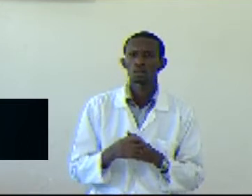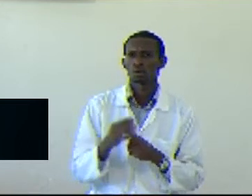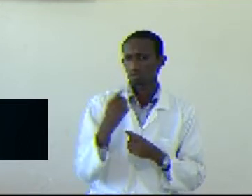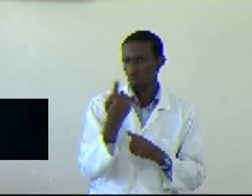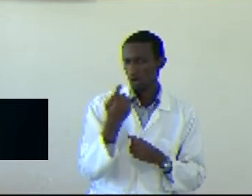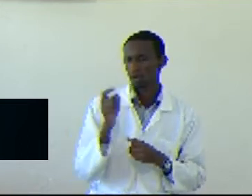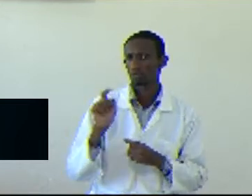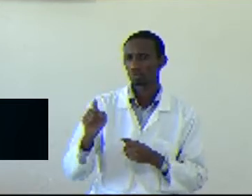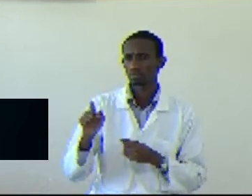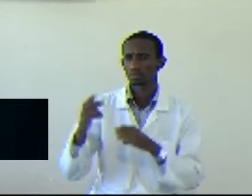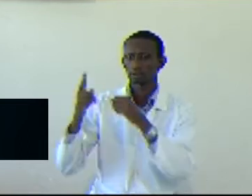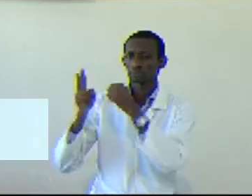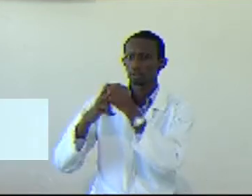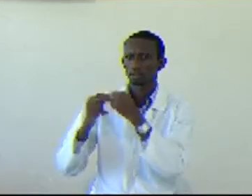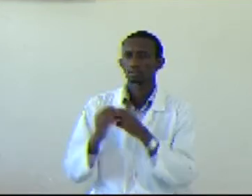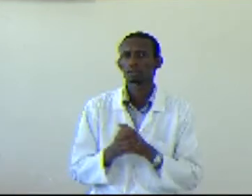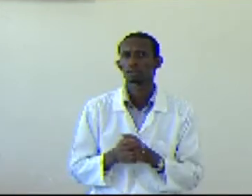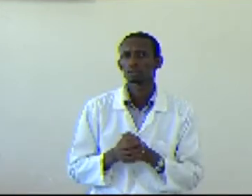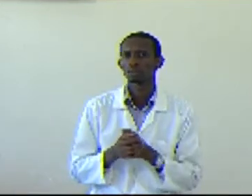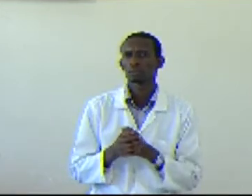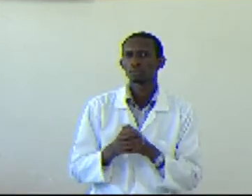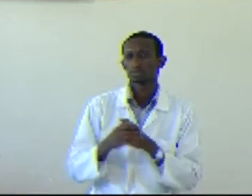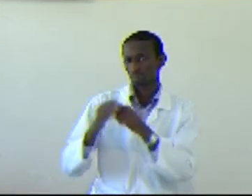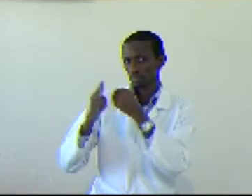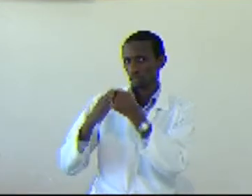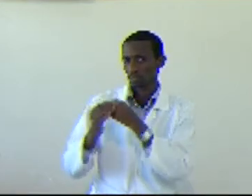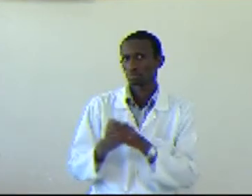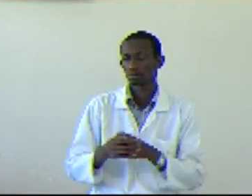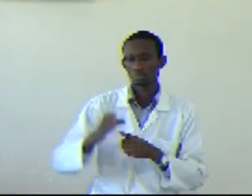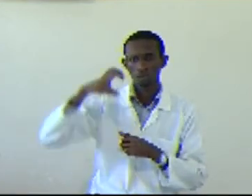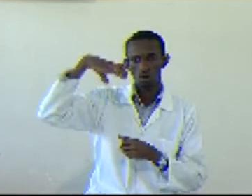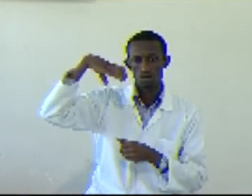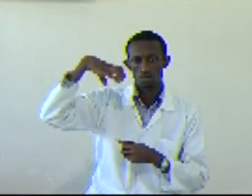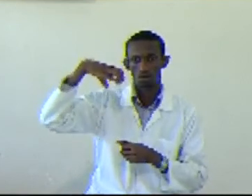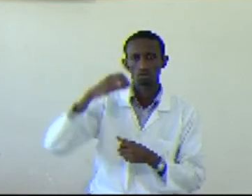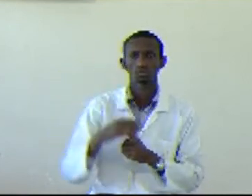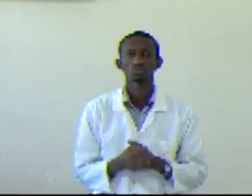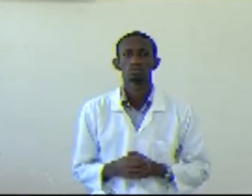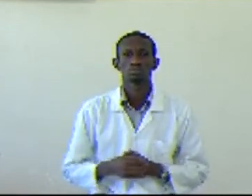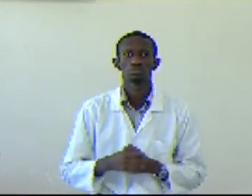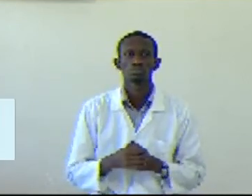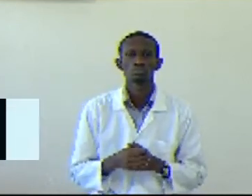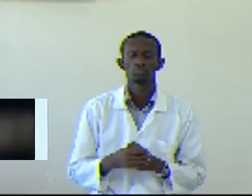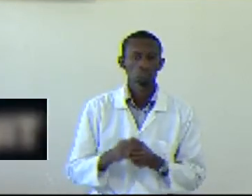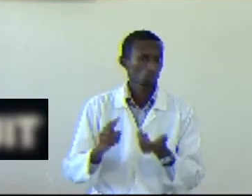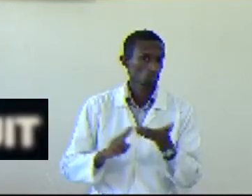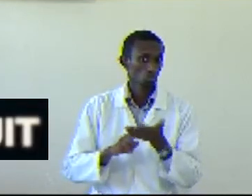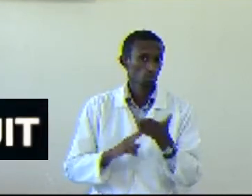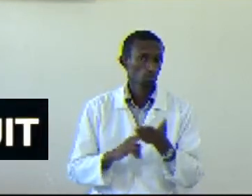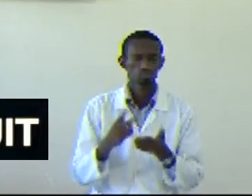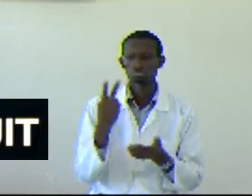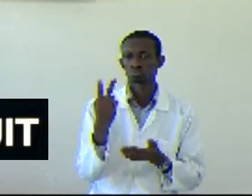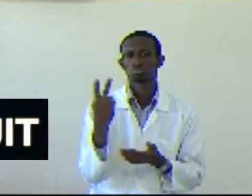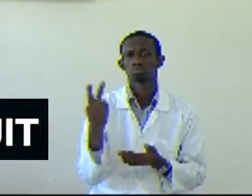1.6. So 9 ohm. So let's use this value. So we are using the two decimal